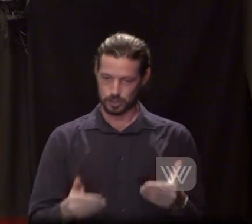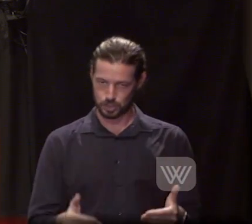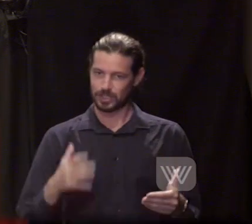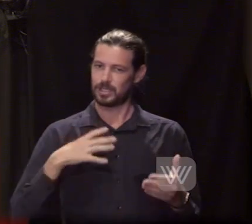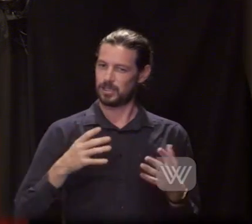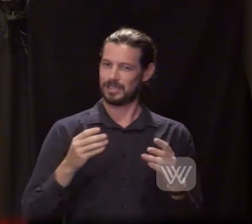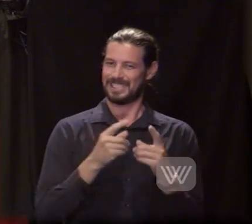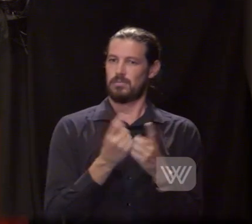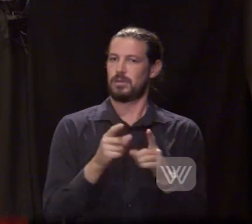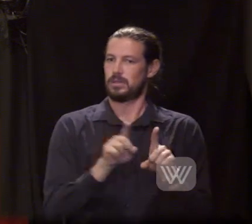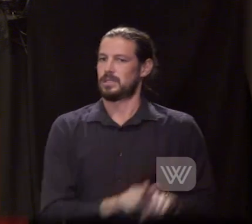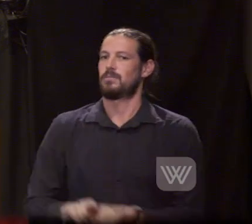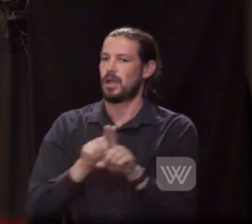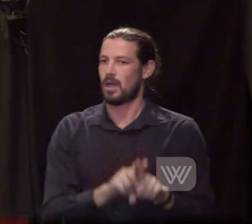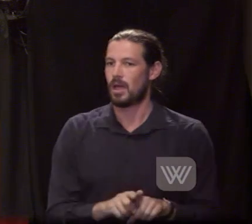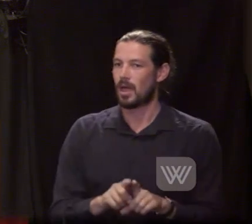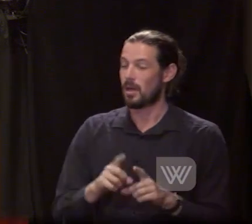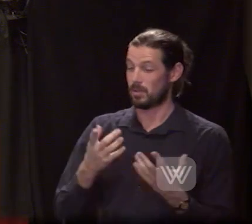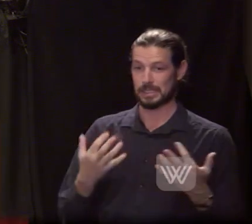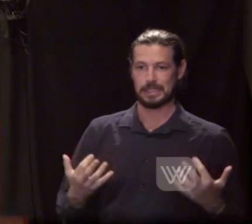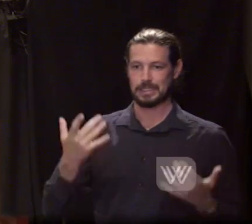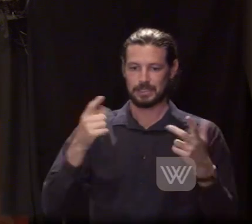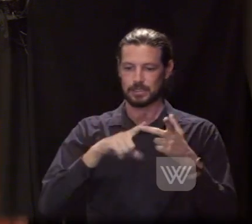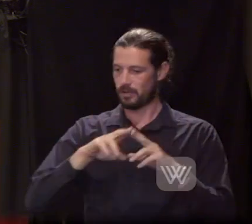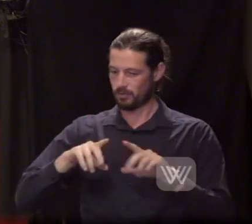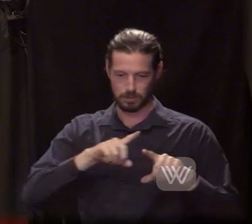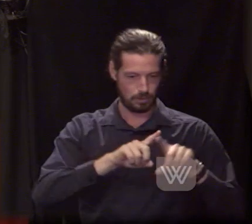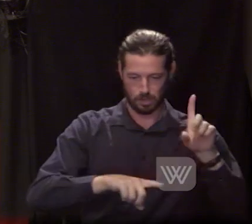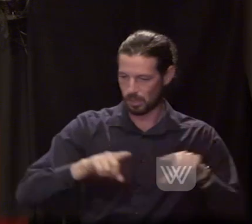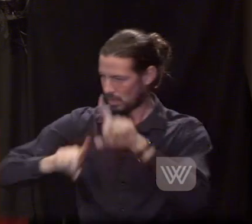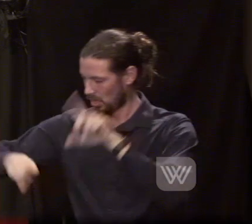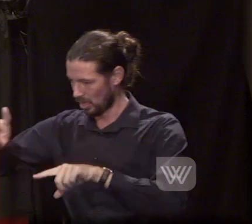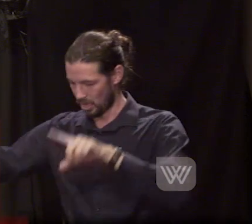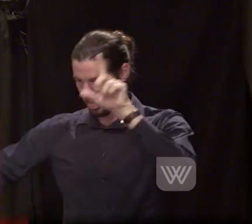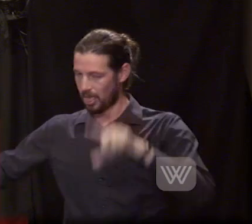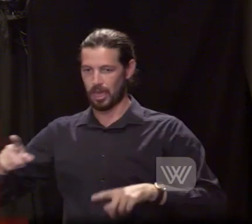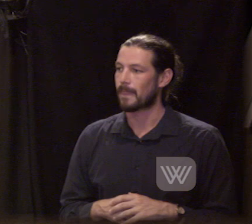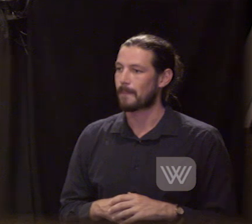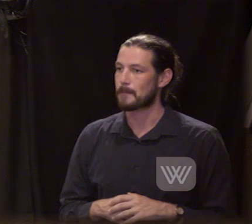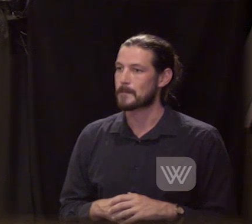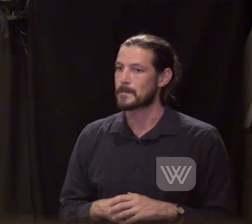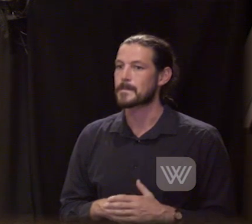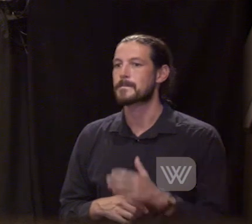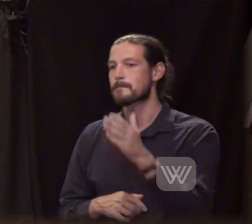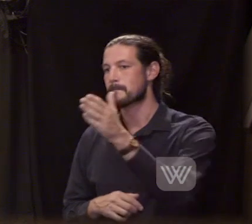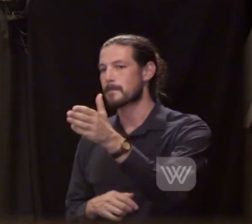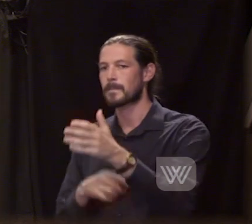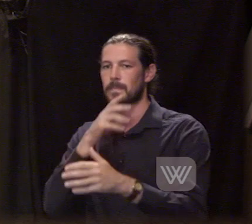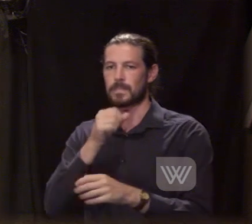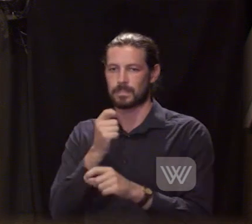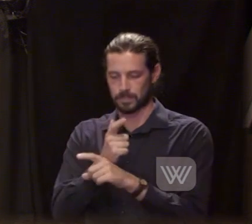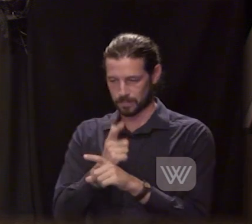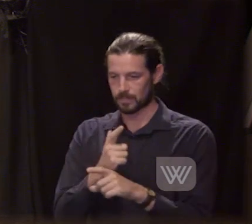complicated if you have all sorts of different variables, but I'm sure somebody's smart enough to figure that out. What did they finally